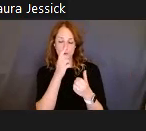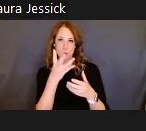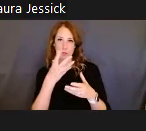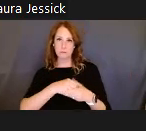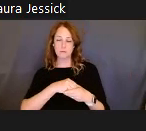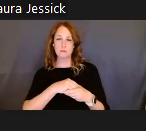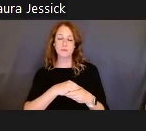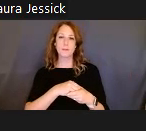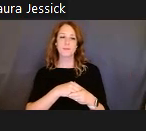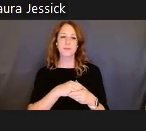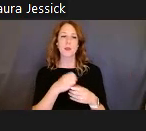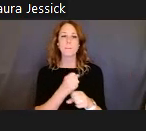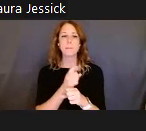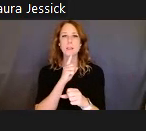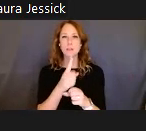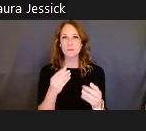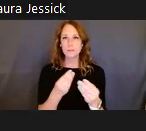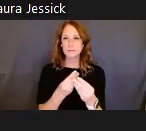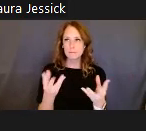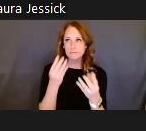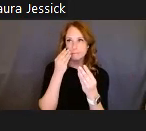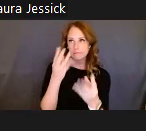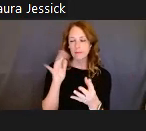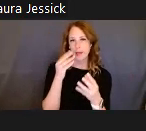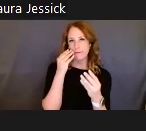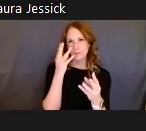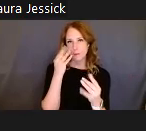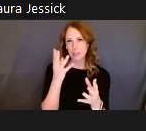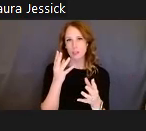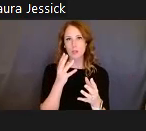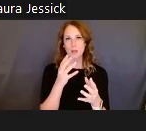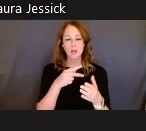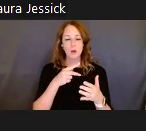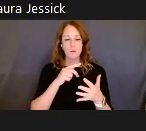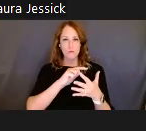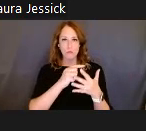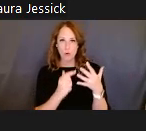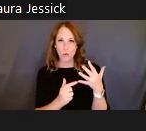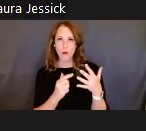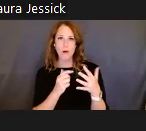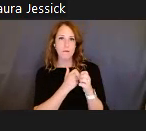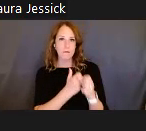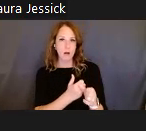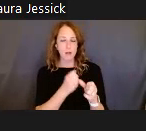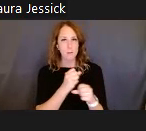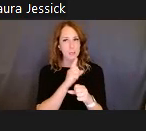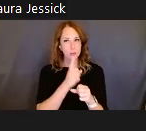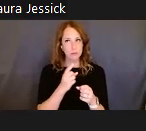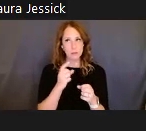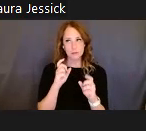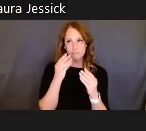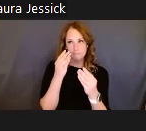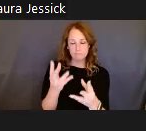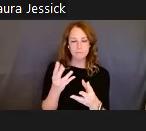are giving out that information, passing along the protocol. Also, post our opt-in